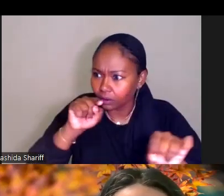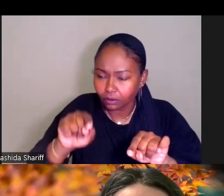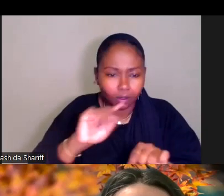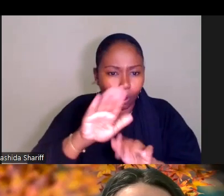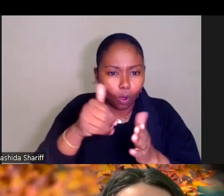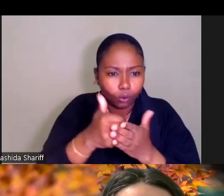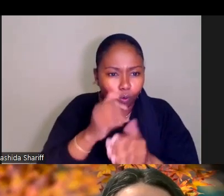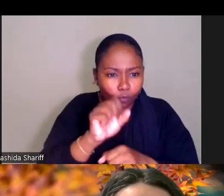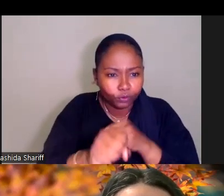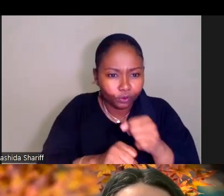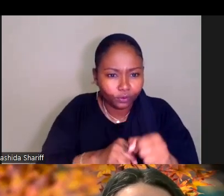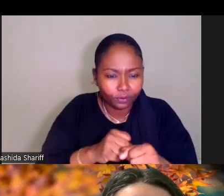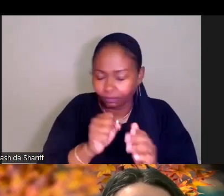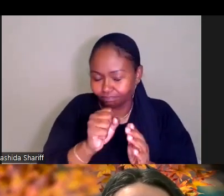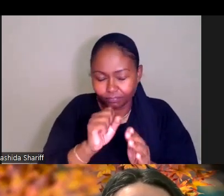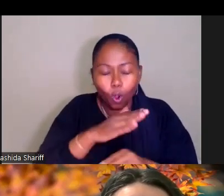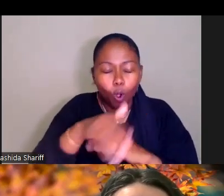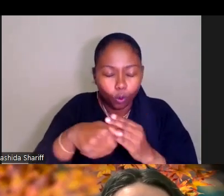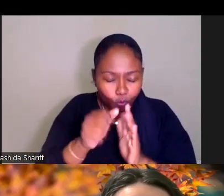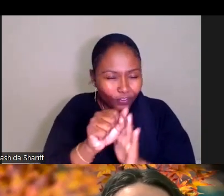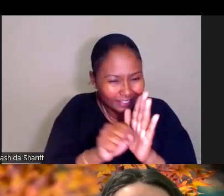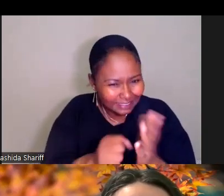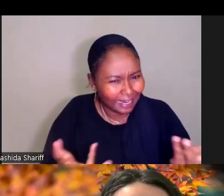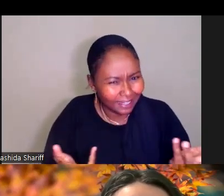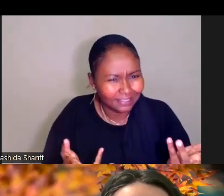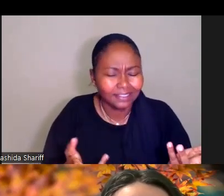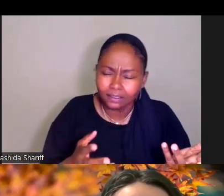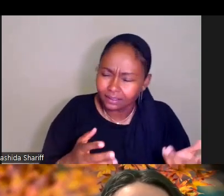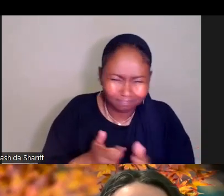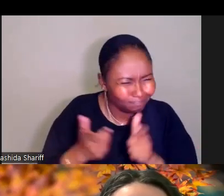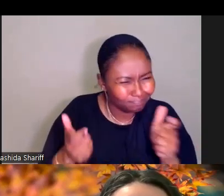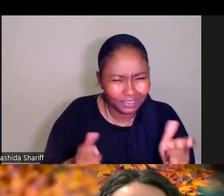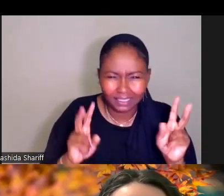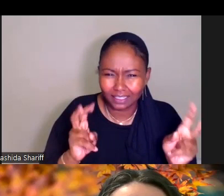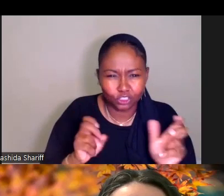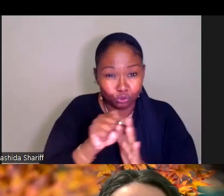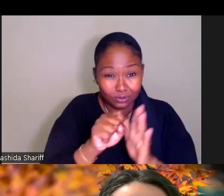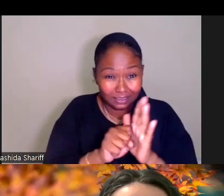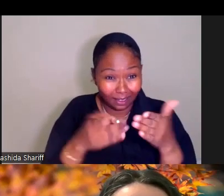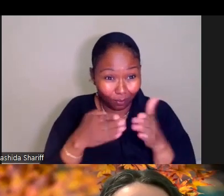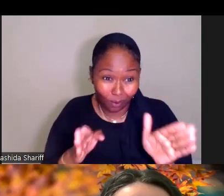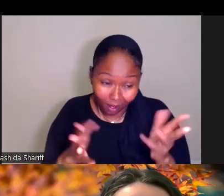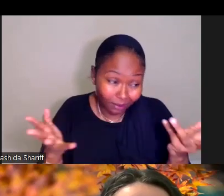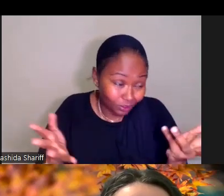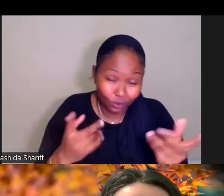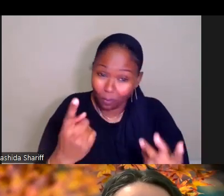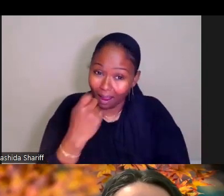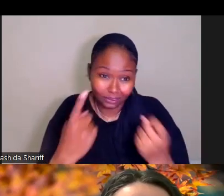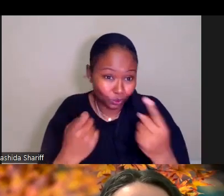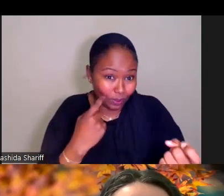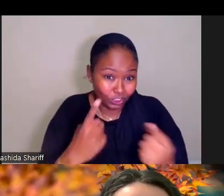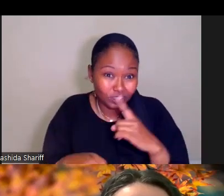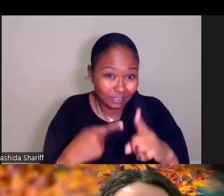appropriate facility. So again, this was like a huge issue statewide. Feel free to ask any questions about